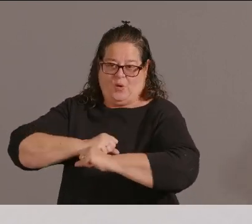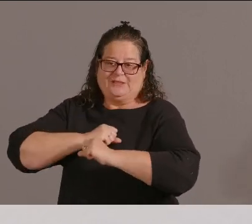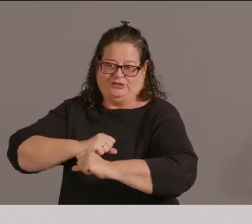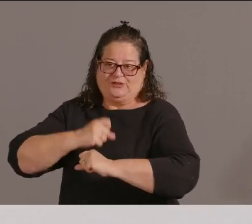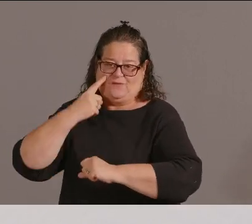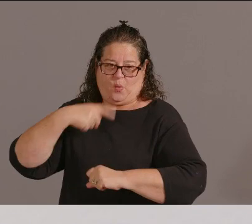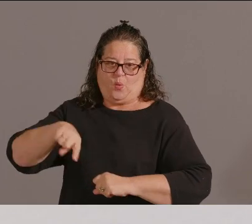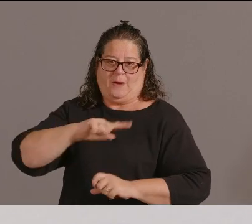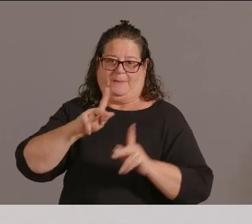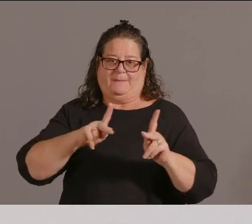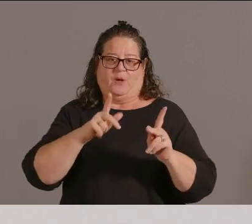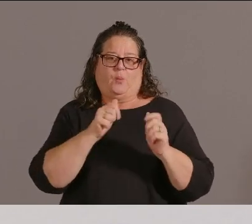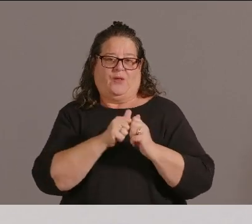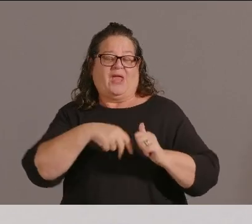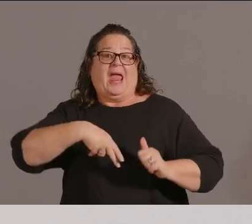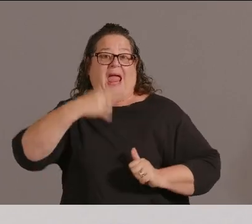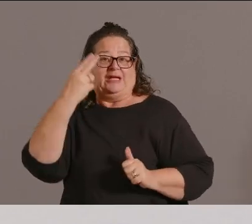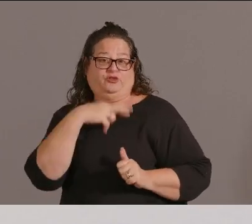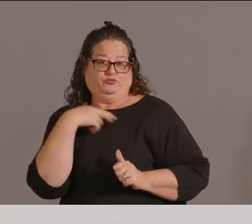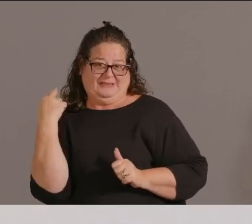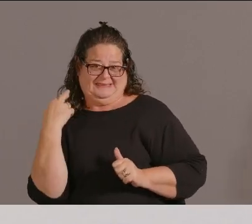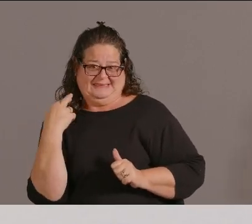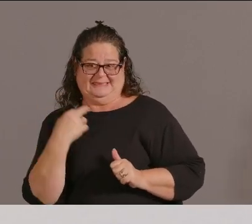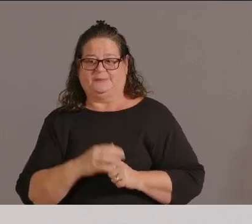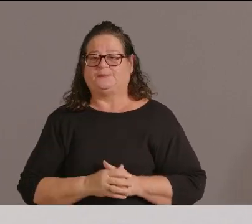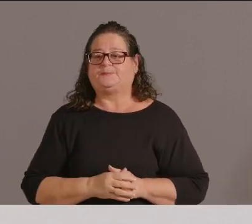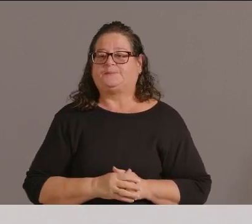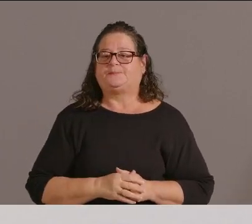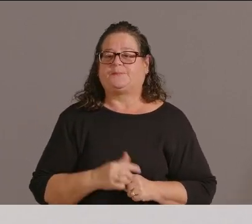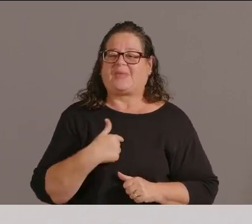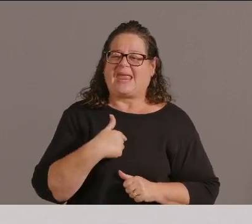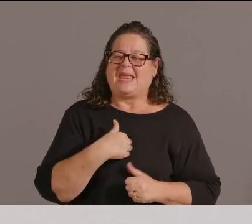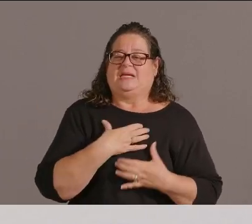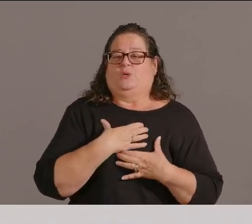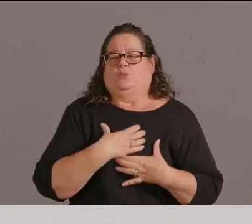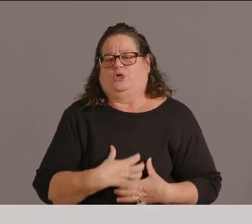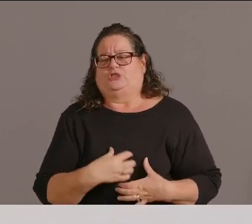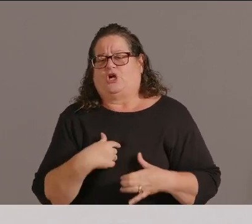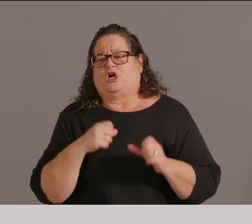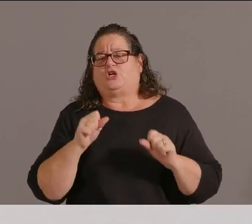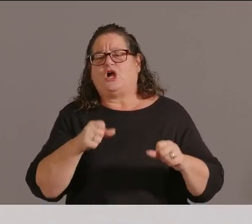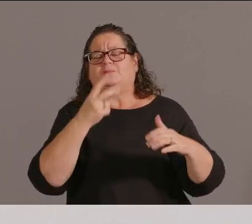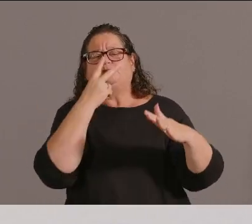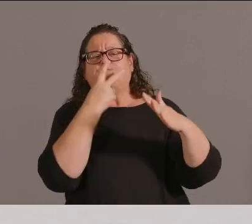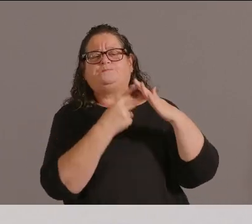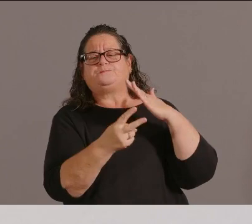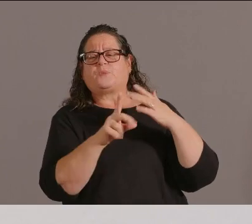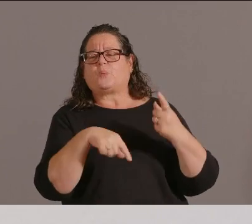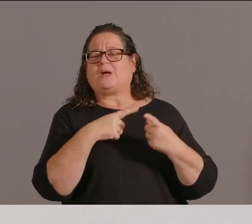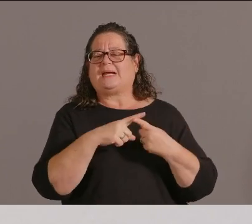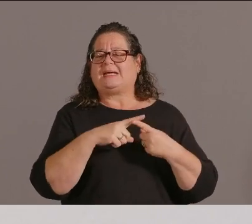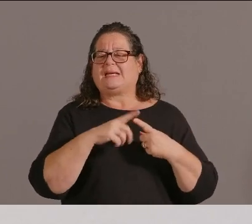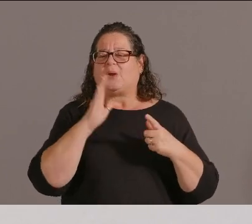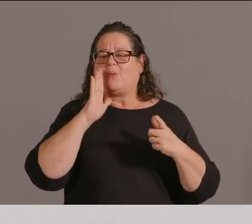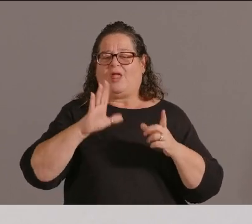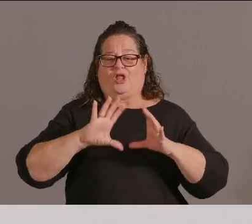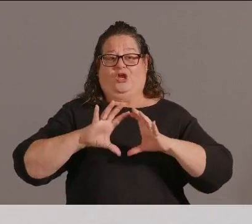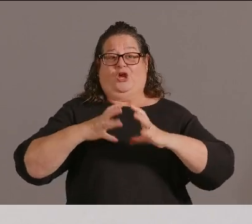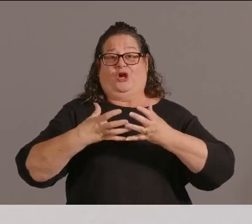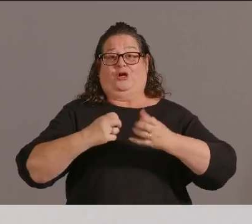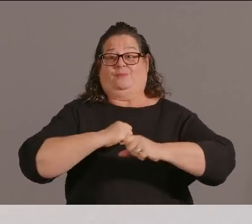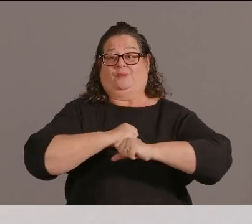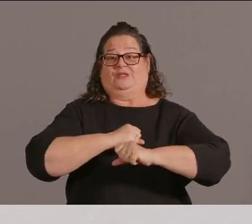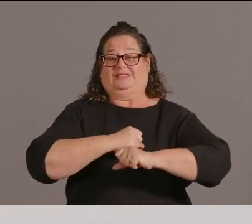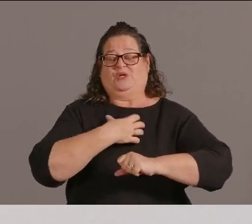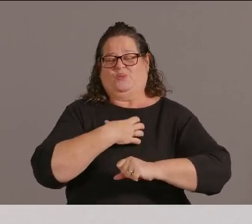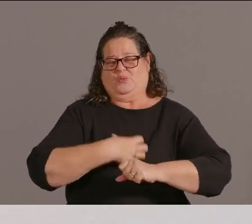great estimate on when we would reach herd immunity. I'm hoping that by the summer, we'll have that 55 to 60%